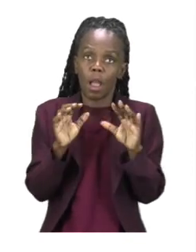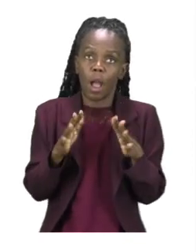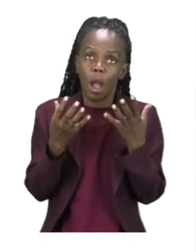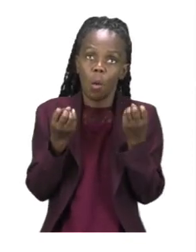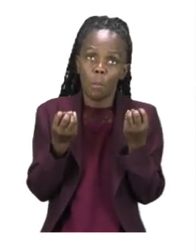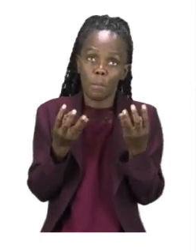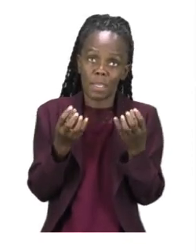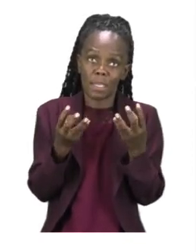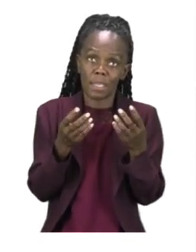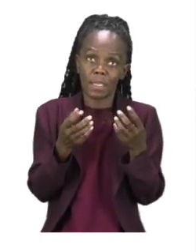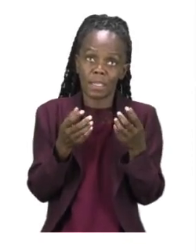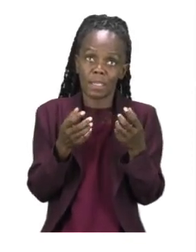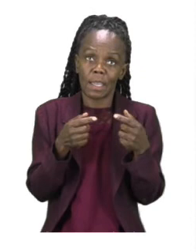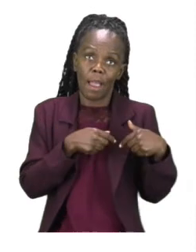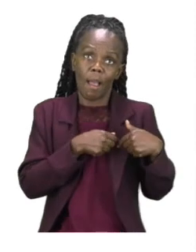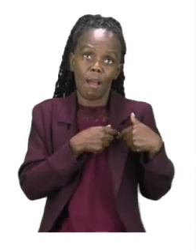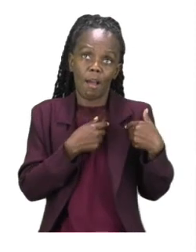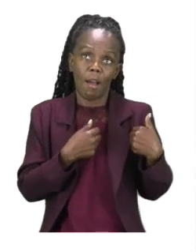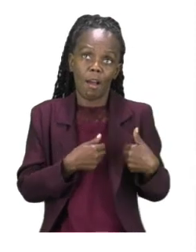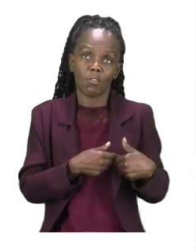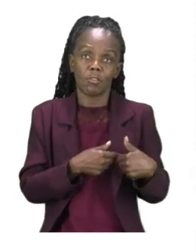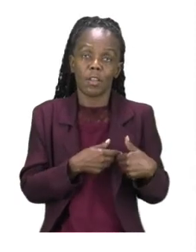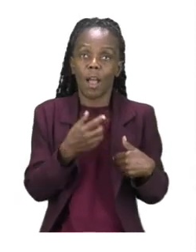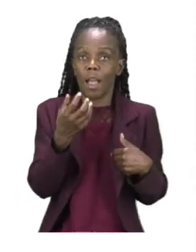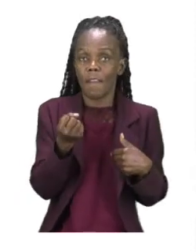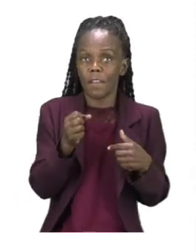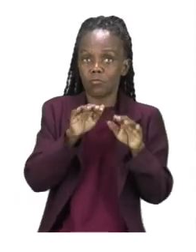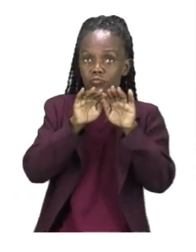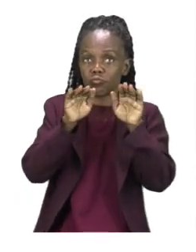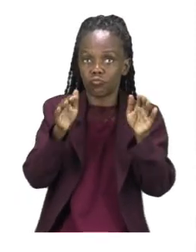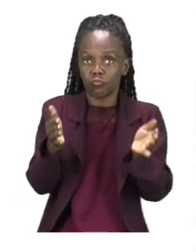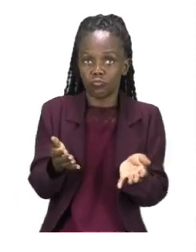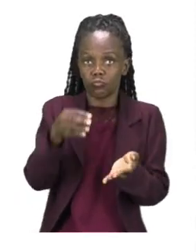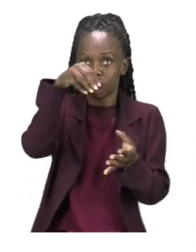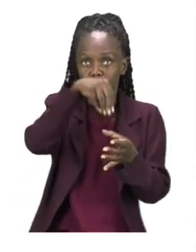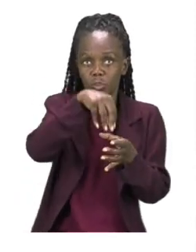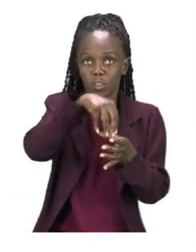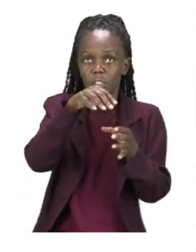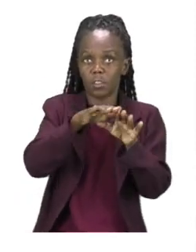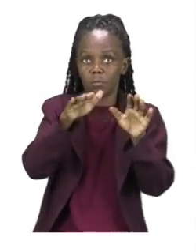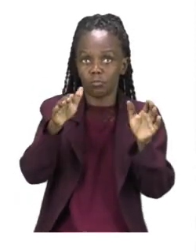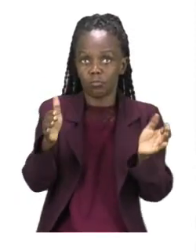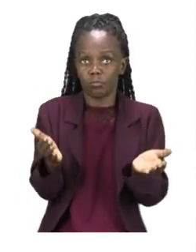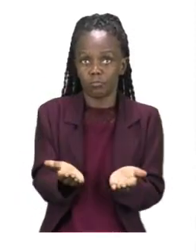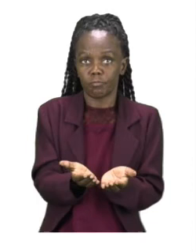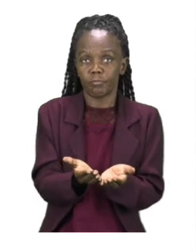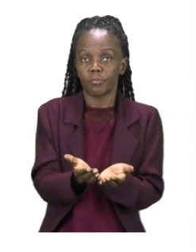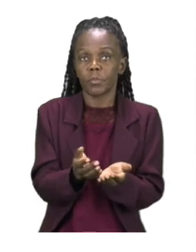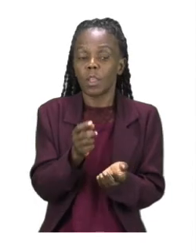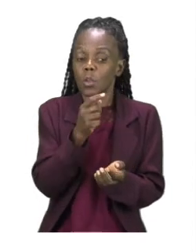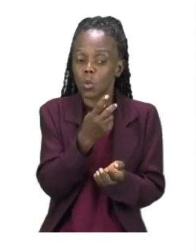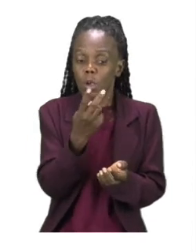are in the jar. Make sure you count them properly and you take your time. You can write